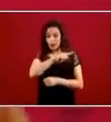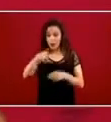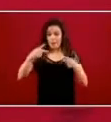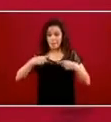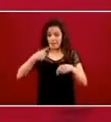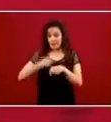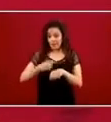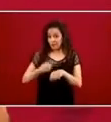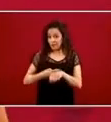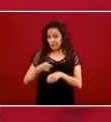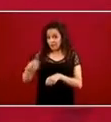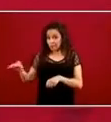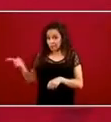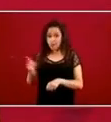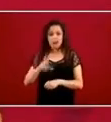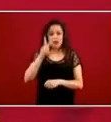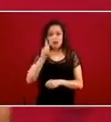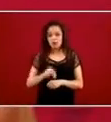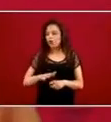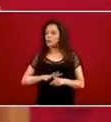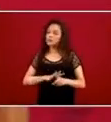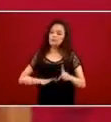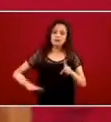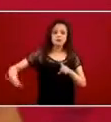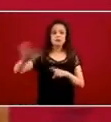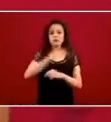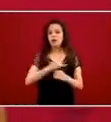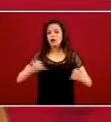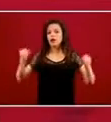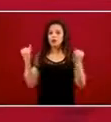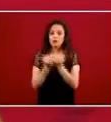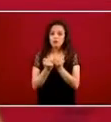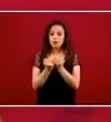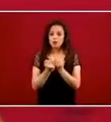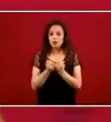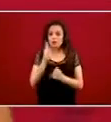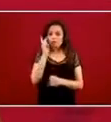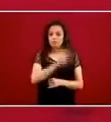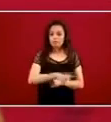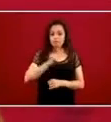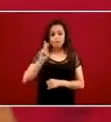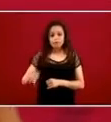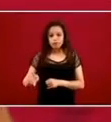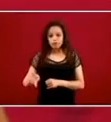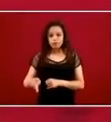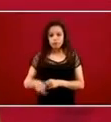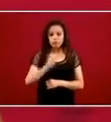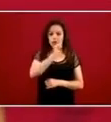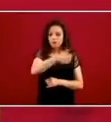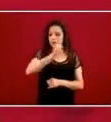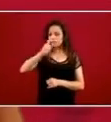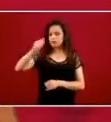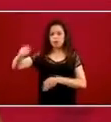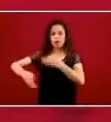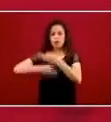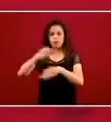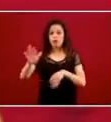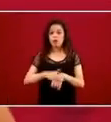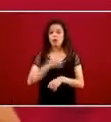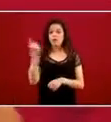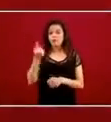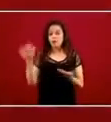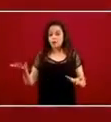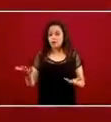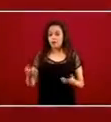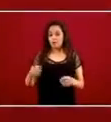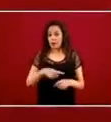saying stay home if you have these conditions. We're saying stay home. Doesn't all of you stay home, because